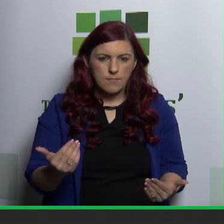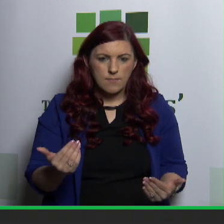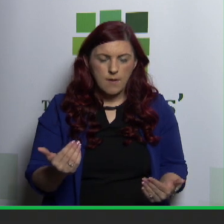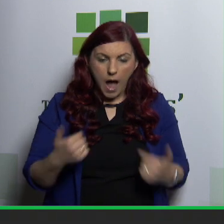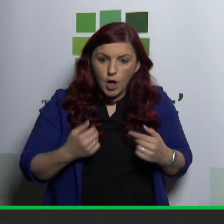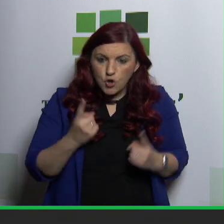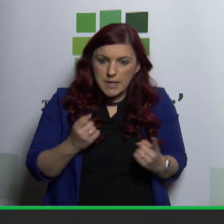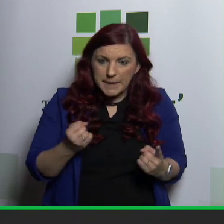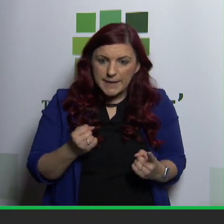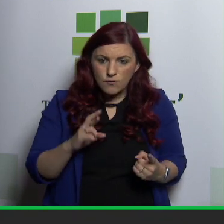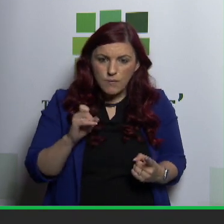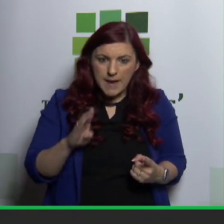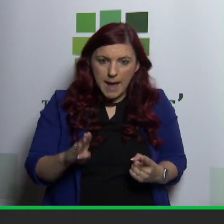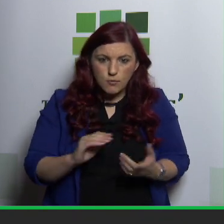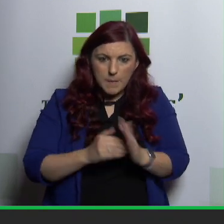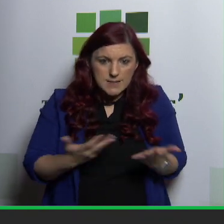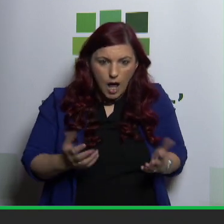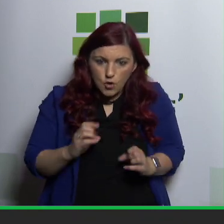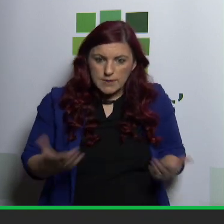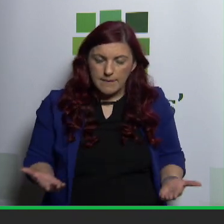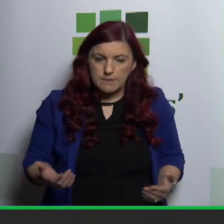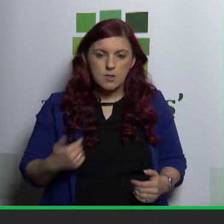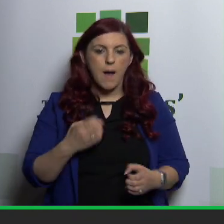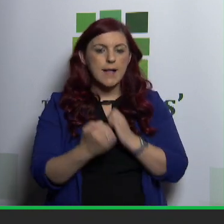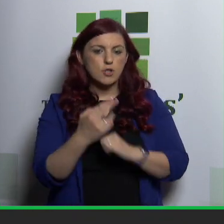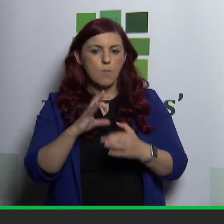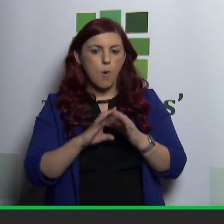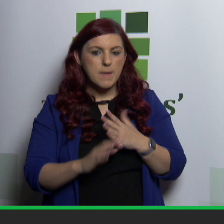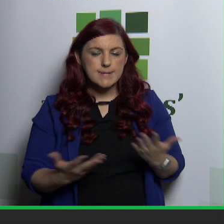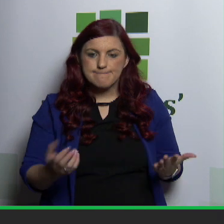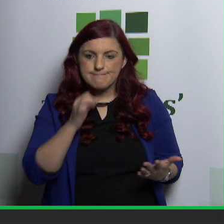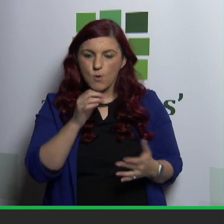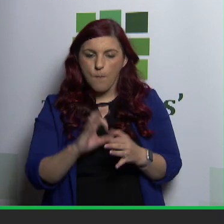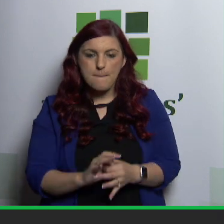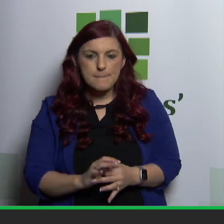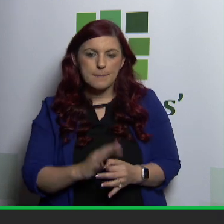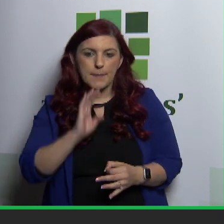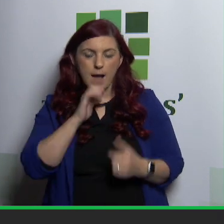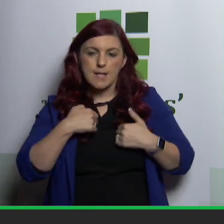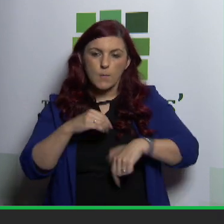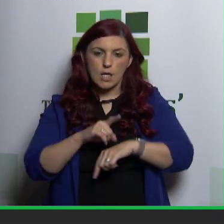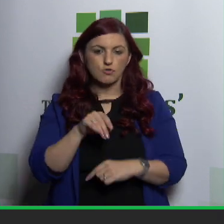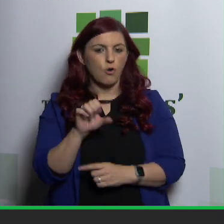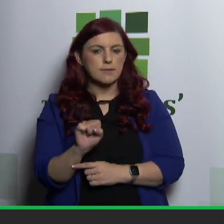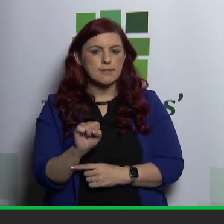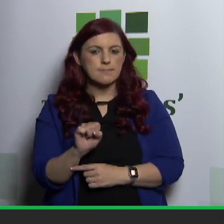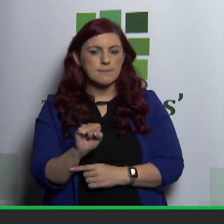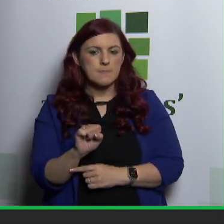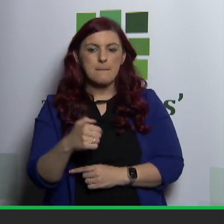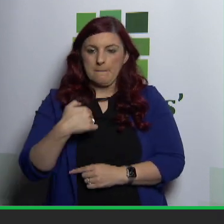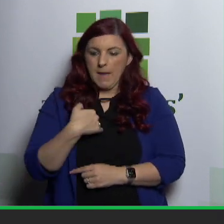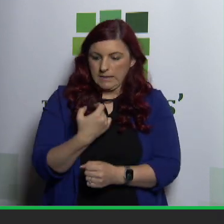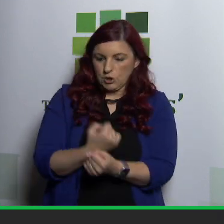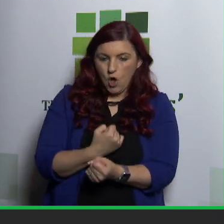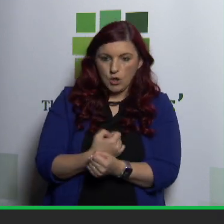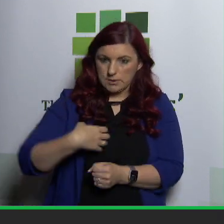been rehabilitated. I ended up homeless because I was on drugs. Yeah. And my son